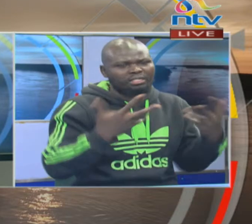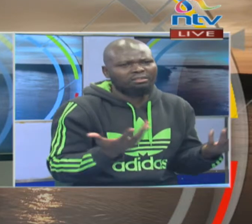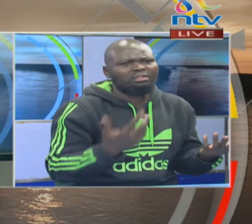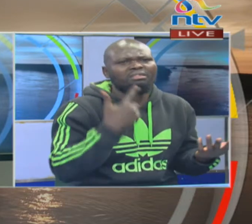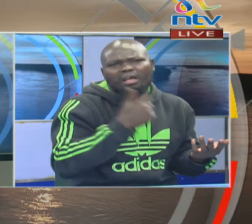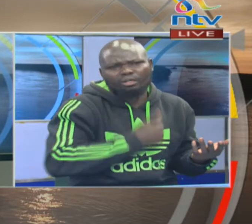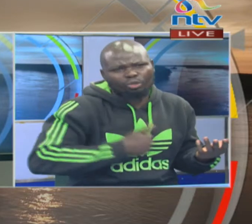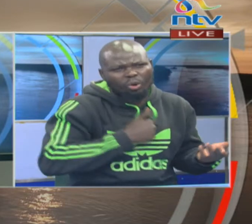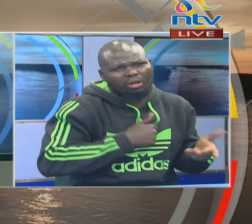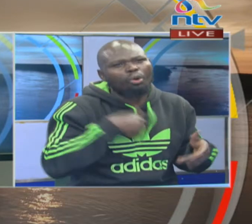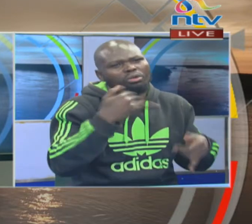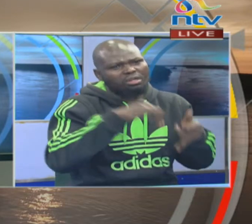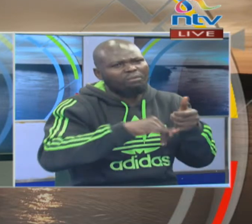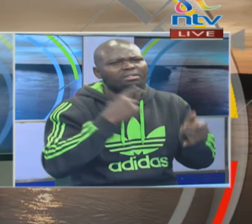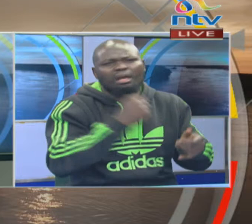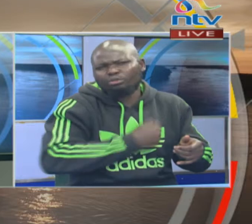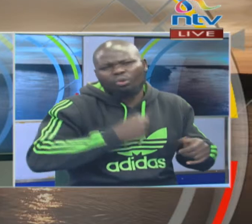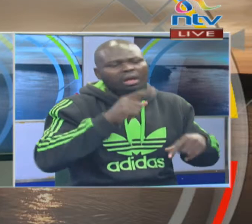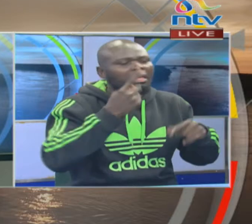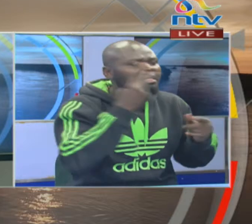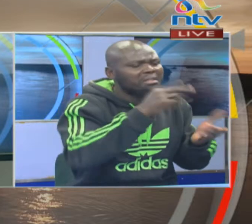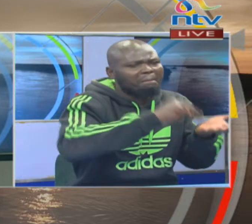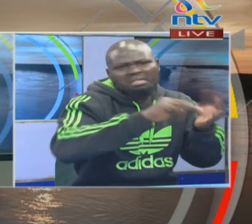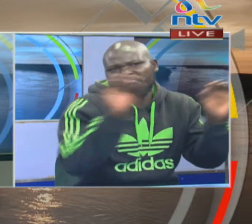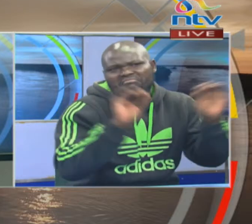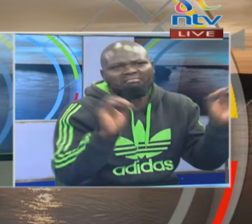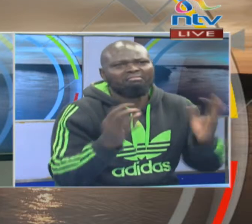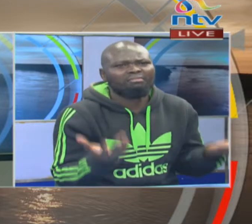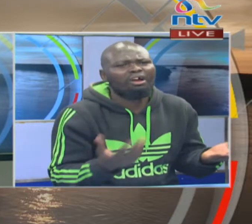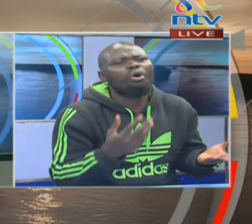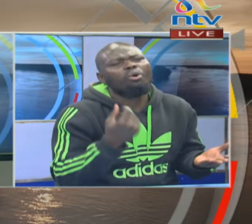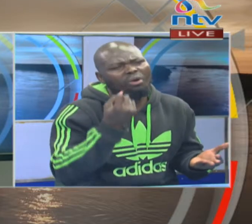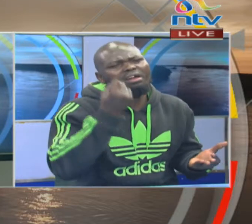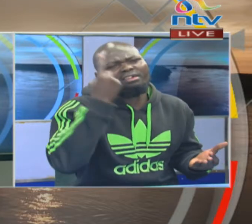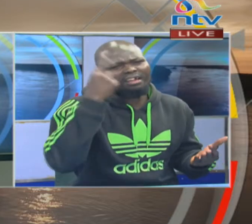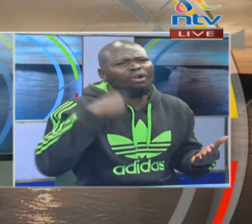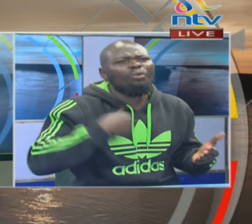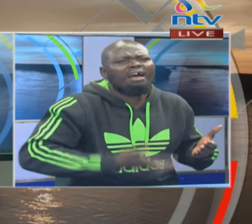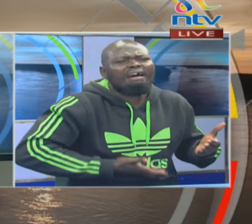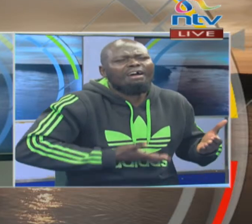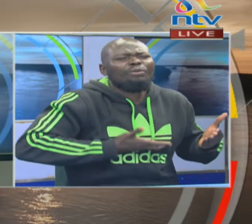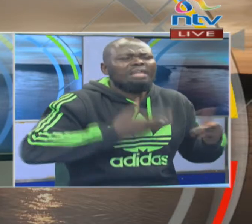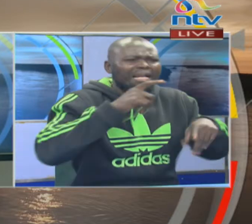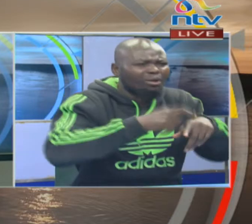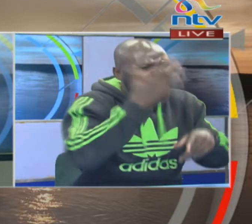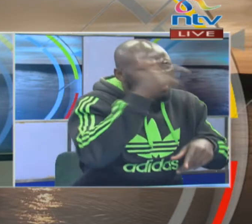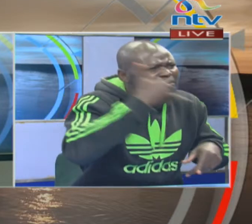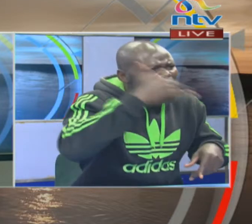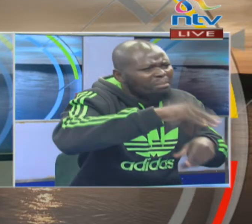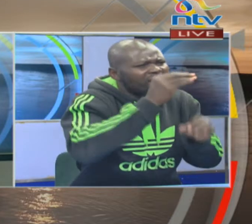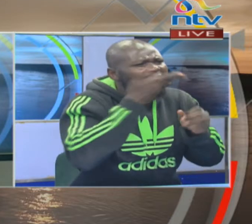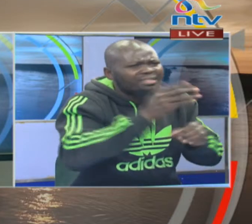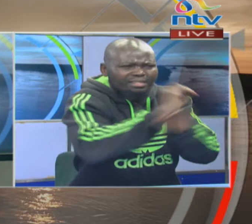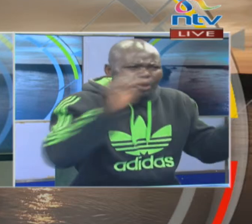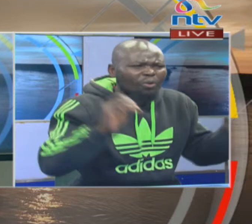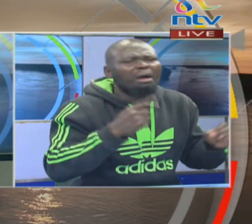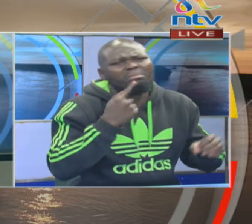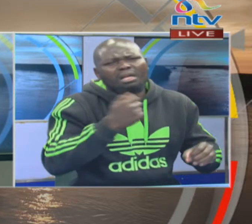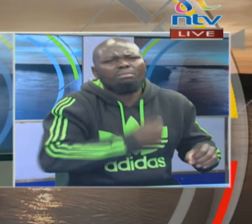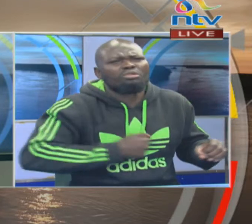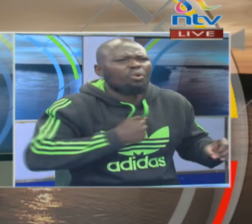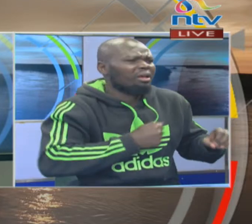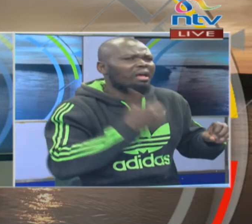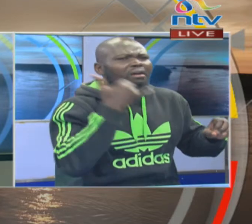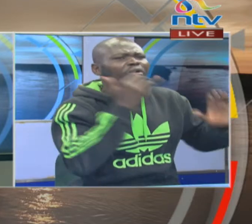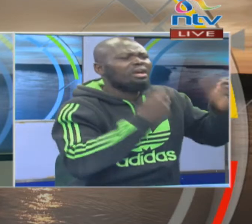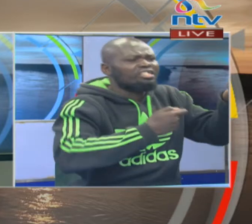Because, you know, we don't call. So we only send SMSs. So